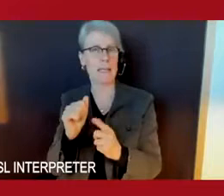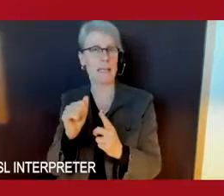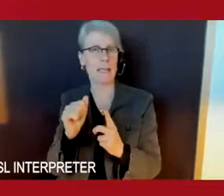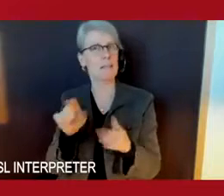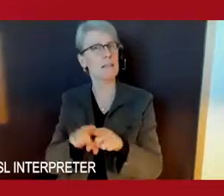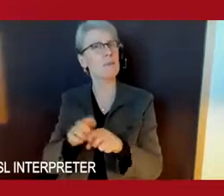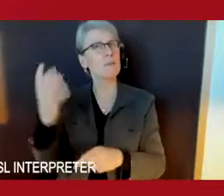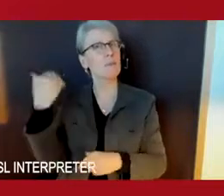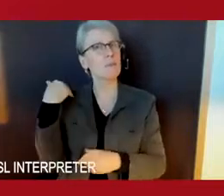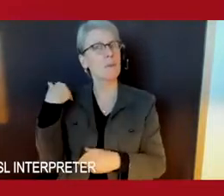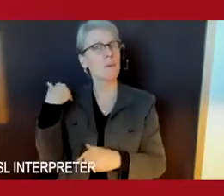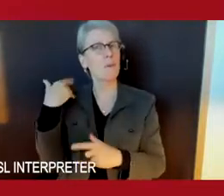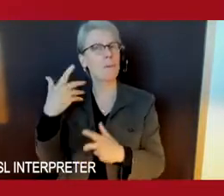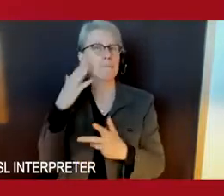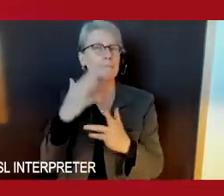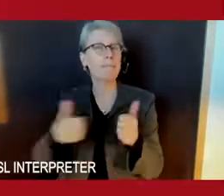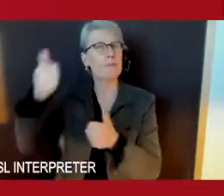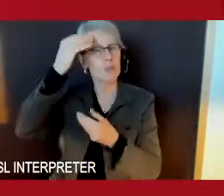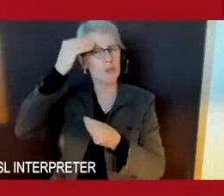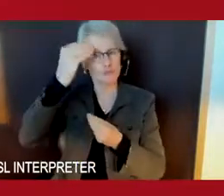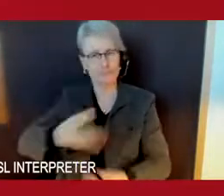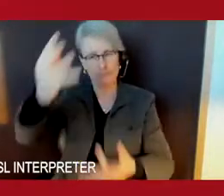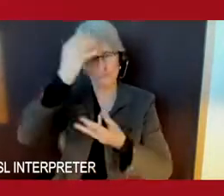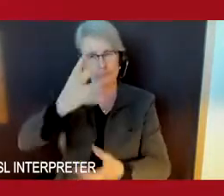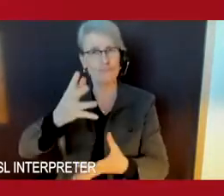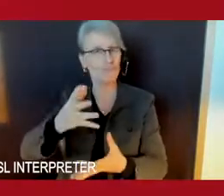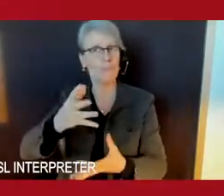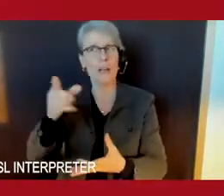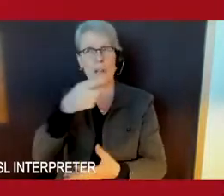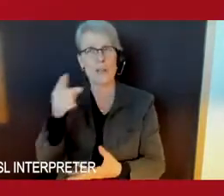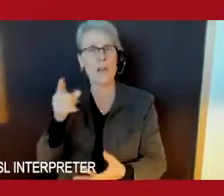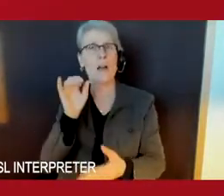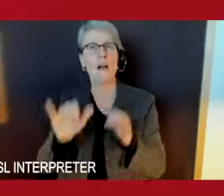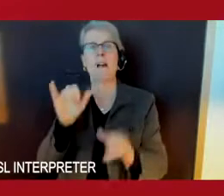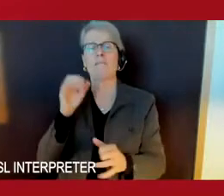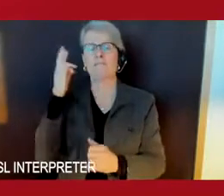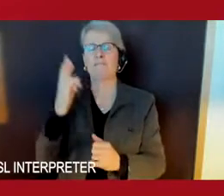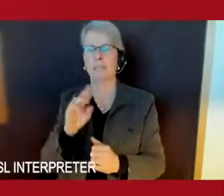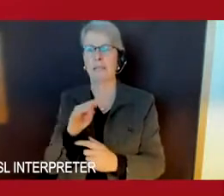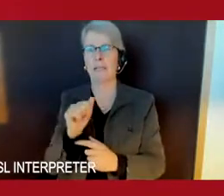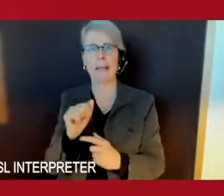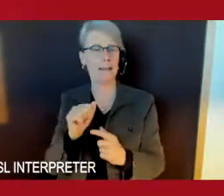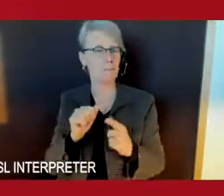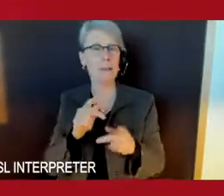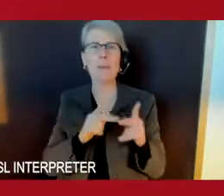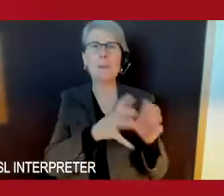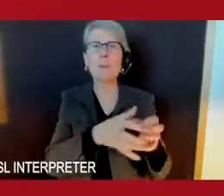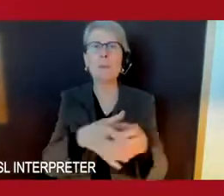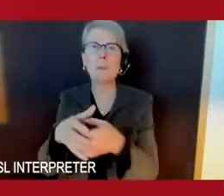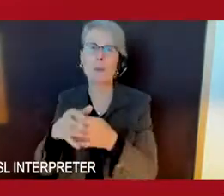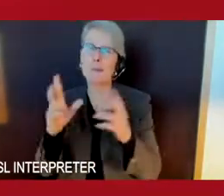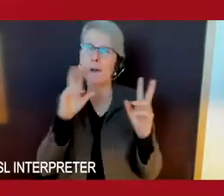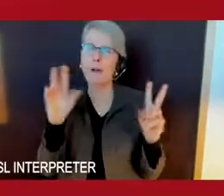of media to have top-down information shared with citizens. Rather, they're recognizing